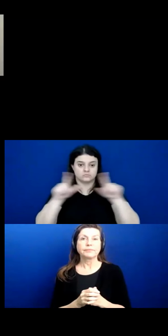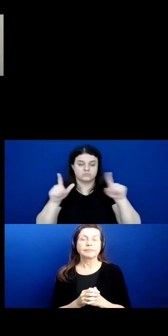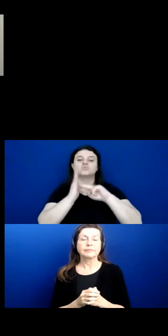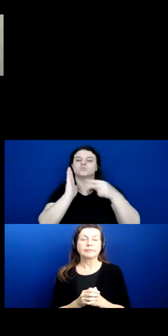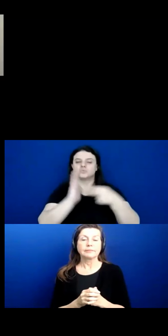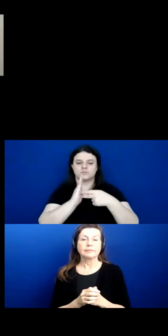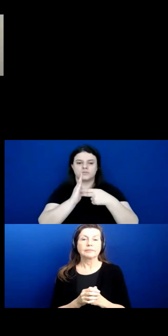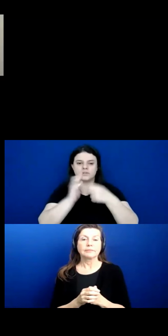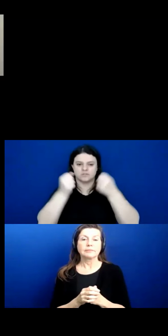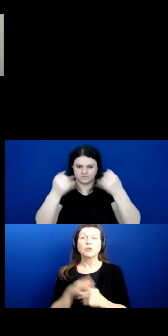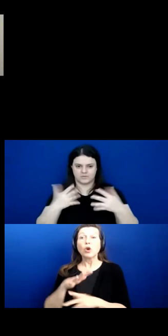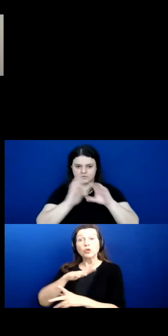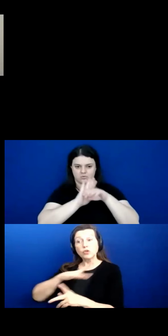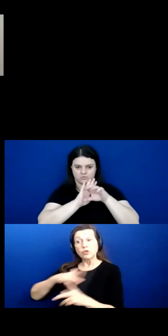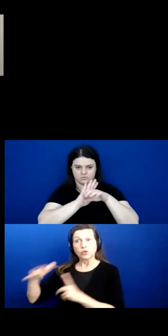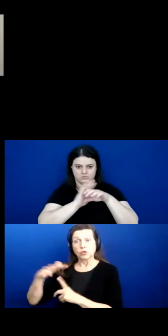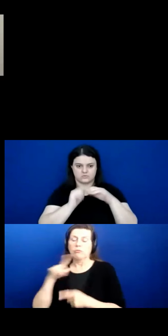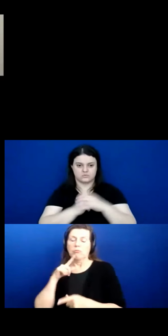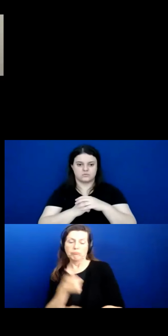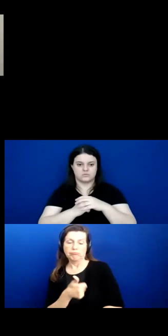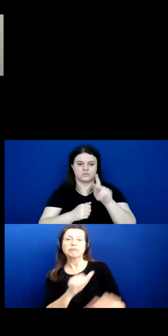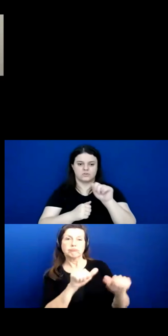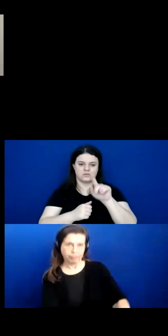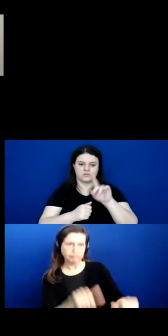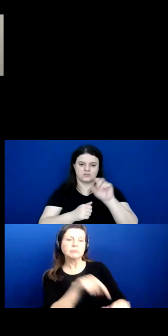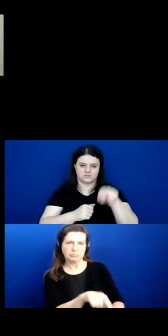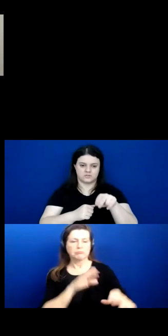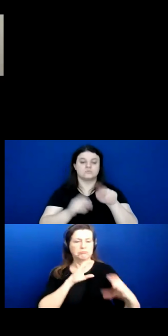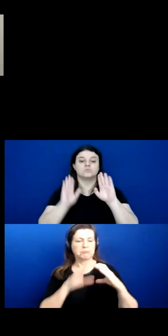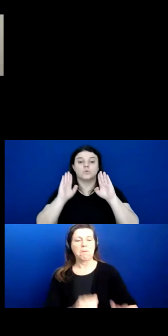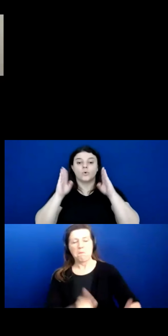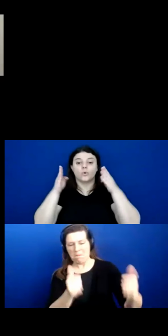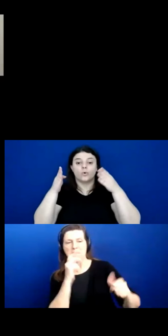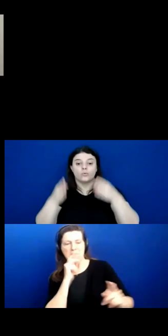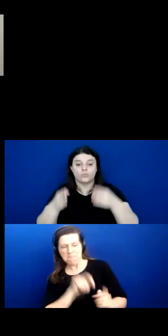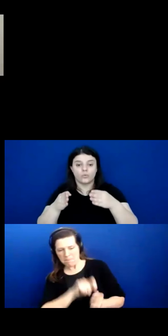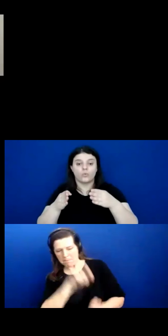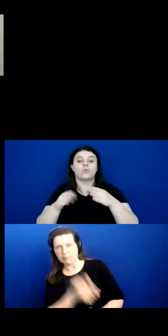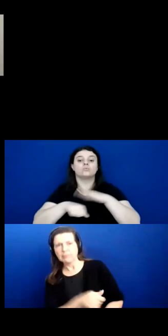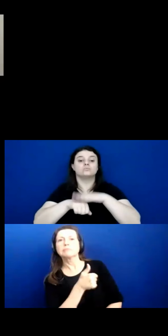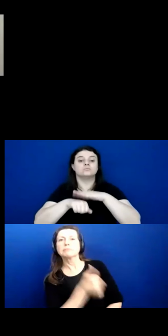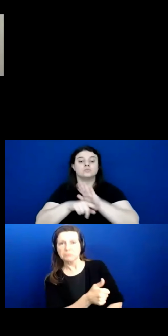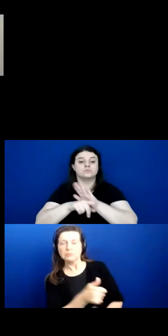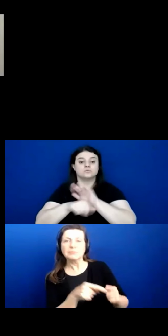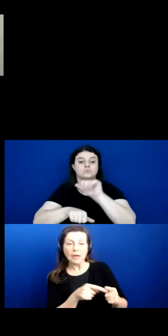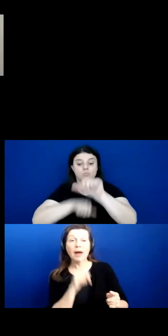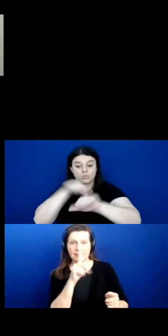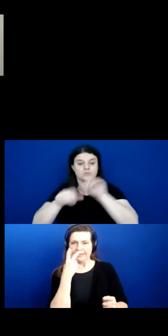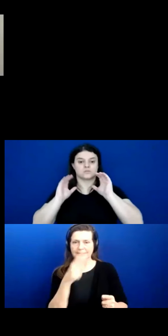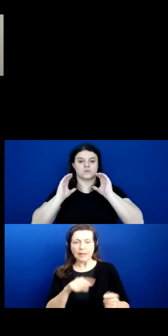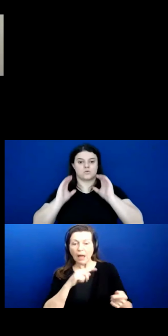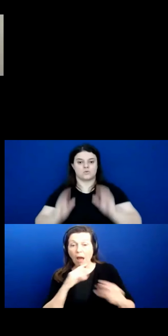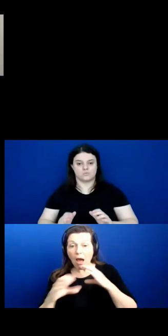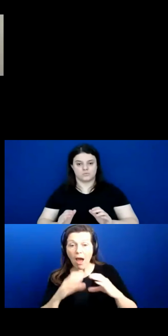of social validity, which is the extent to which the focus of the intervention and the behavior changes that has been